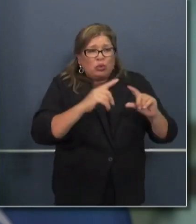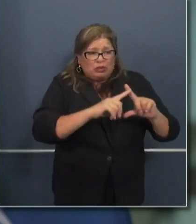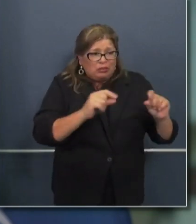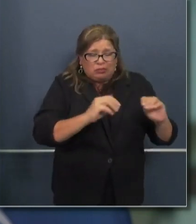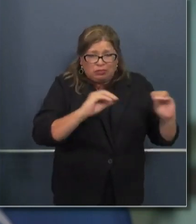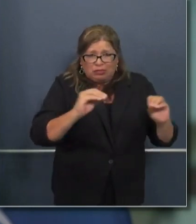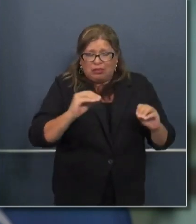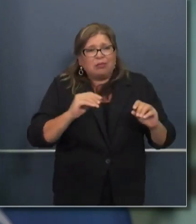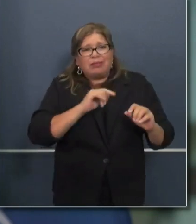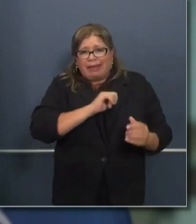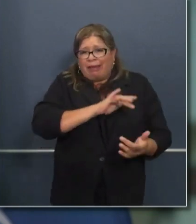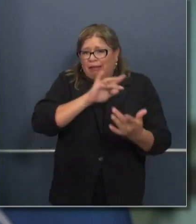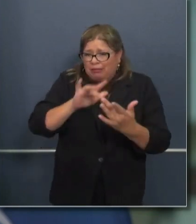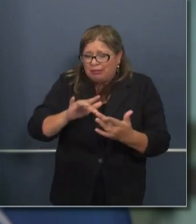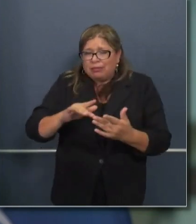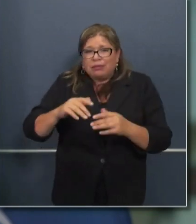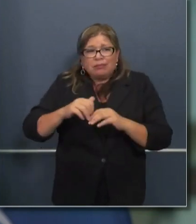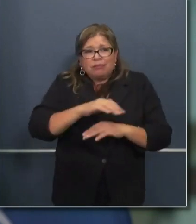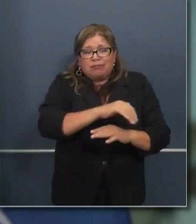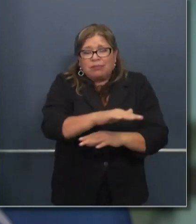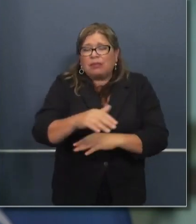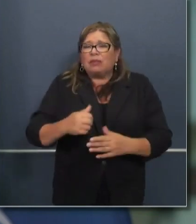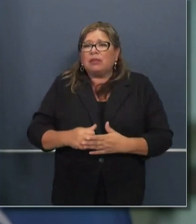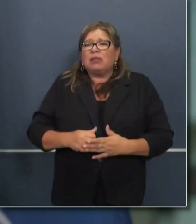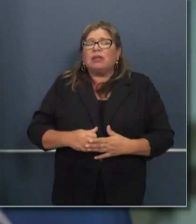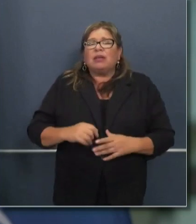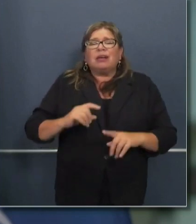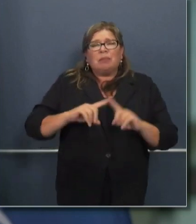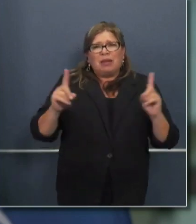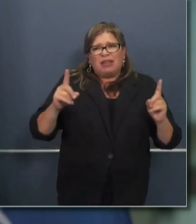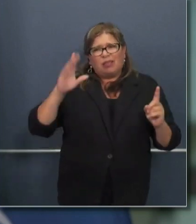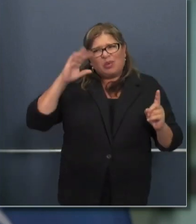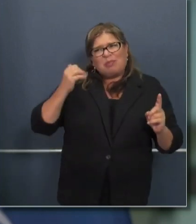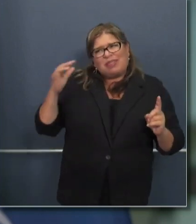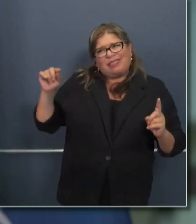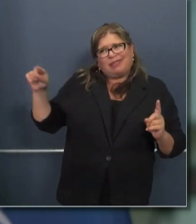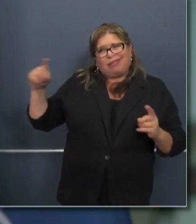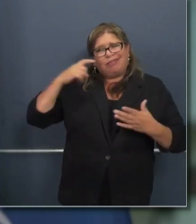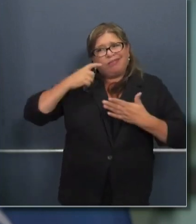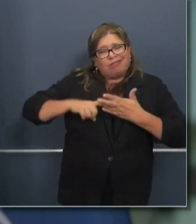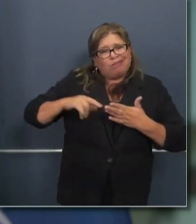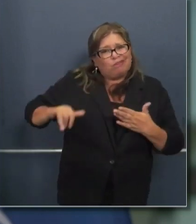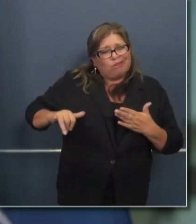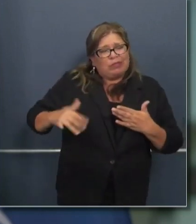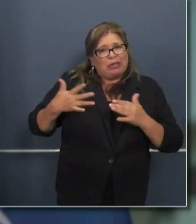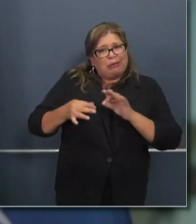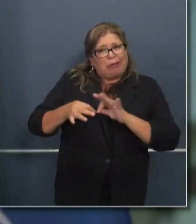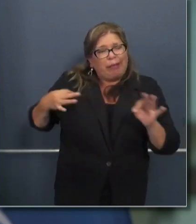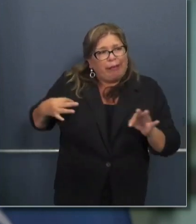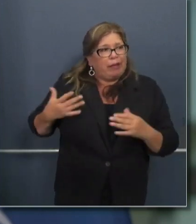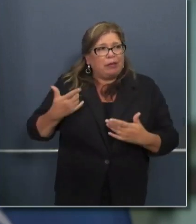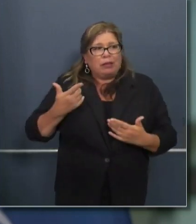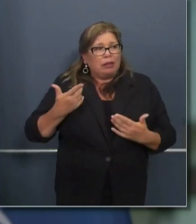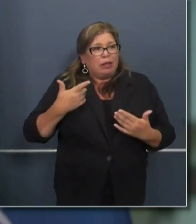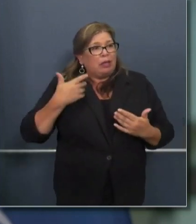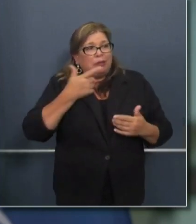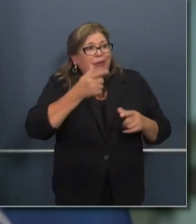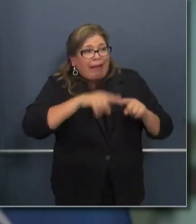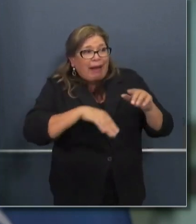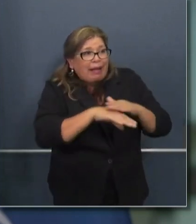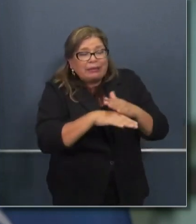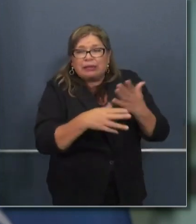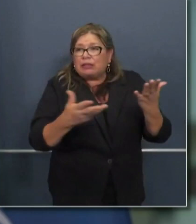nation, but reporters have also documented bumps along the ways, delays, clogged phone lines, etc. I'm